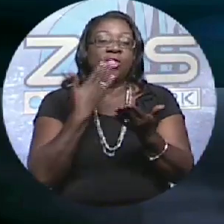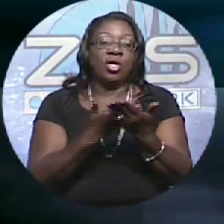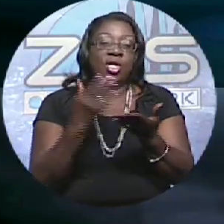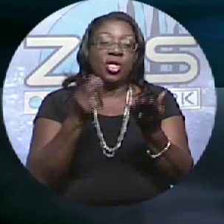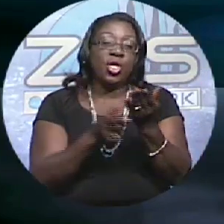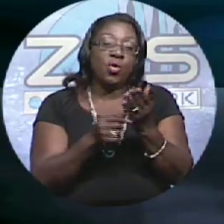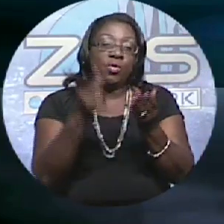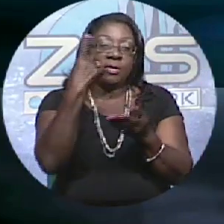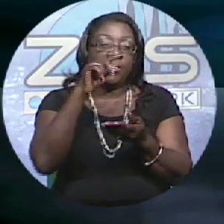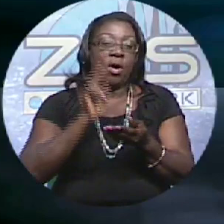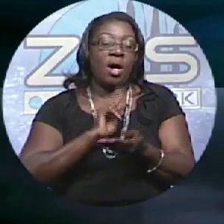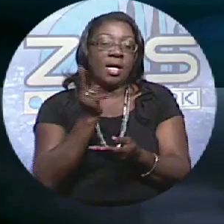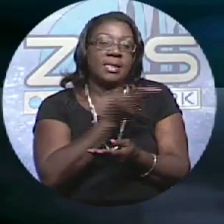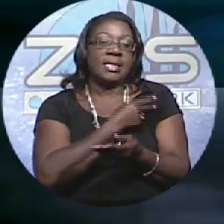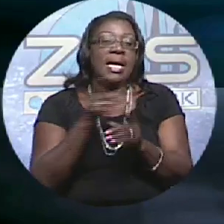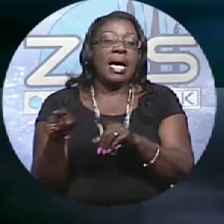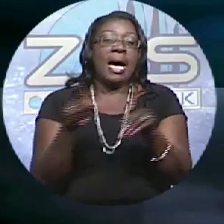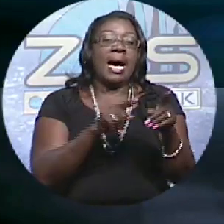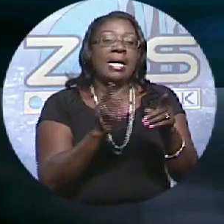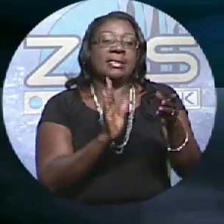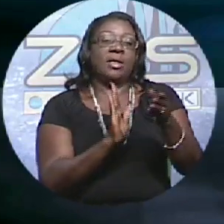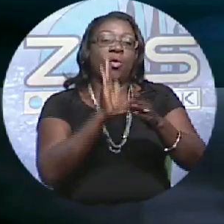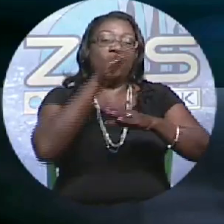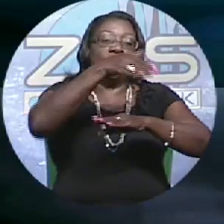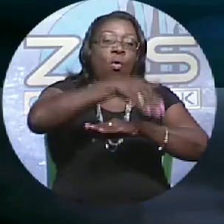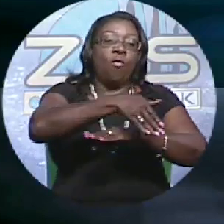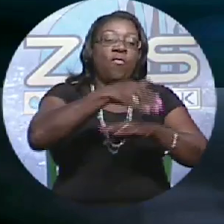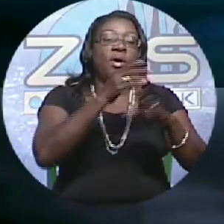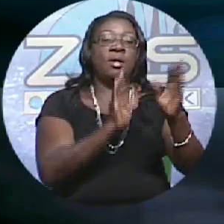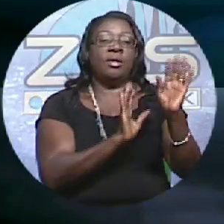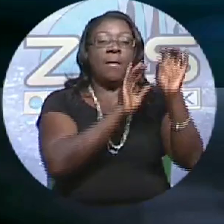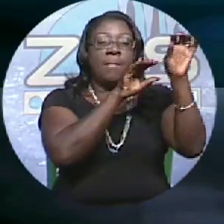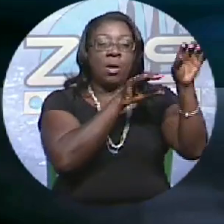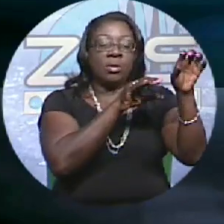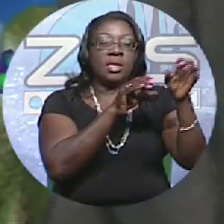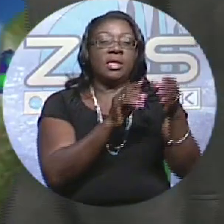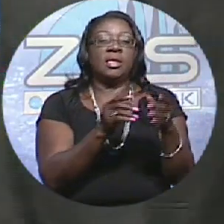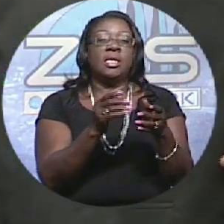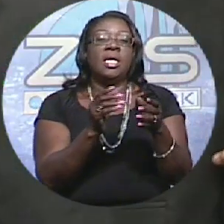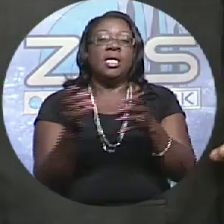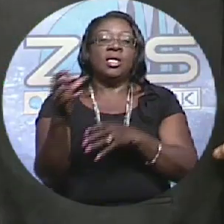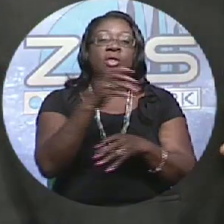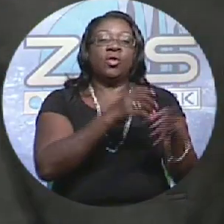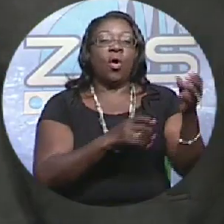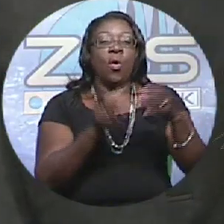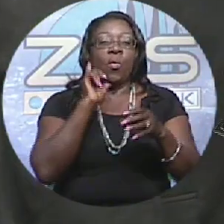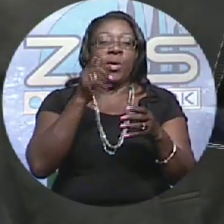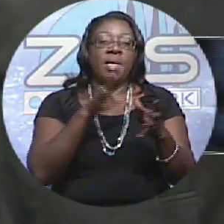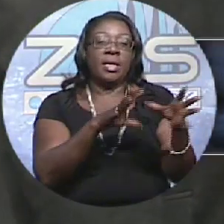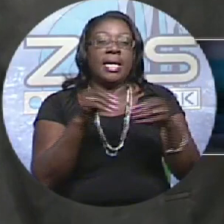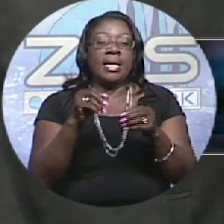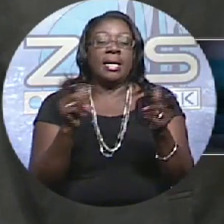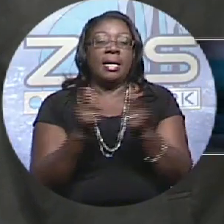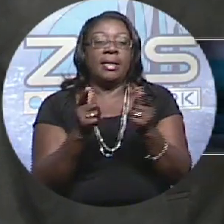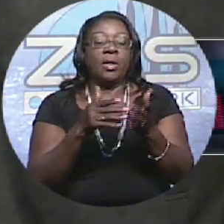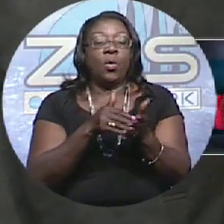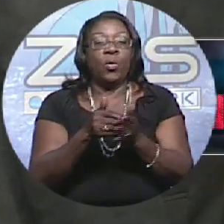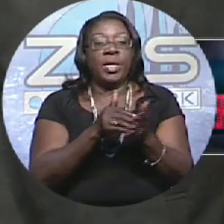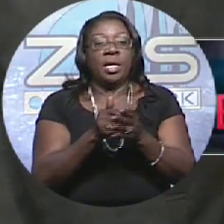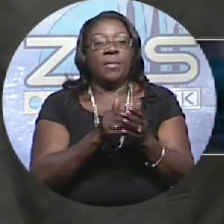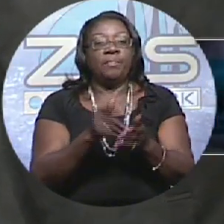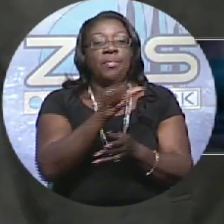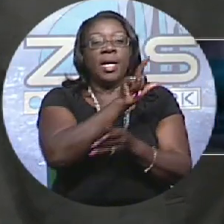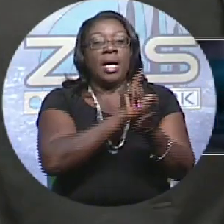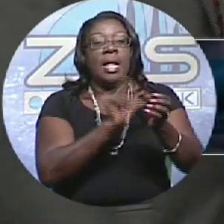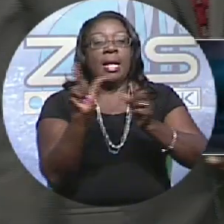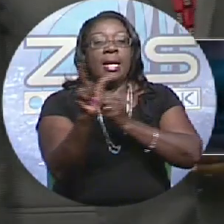continuing on a westerly track, a little fast in speed. Winds are still up to 50 miles per hour. The current position, 5 p.m., latitude